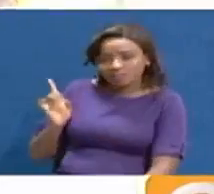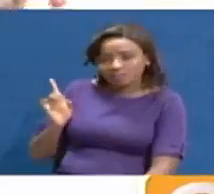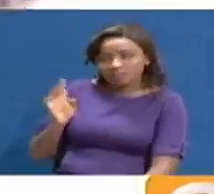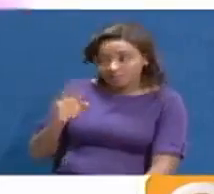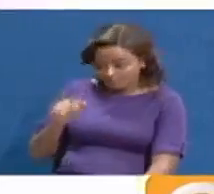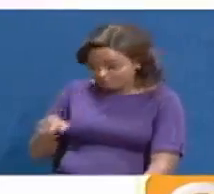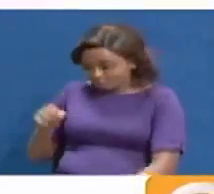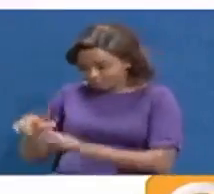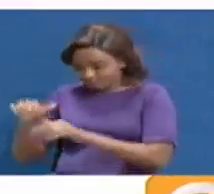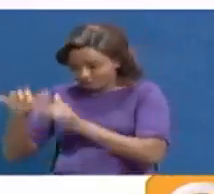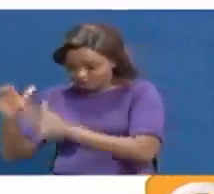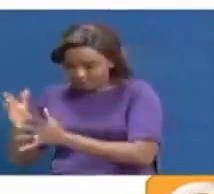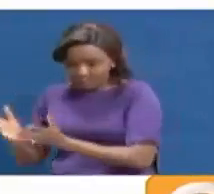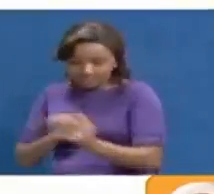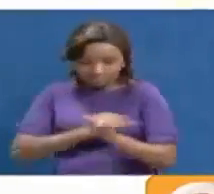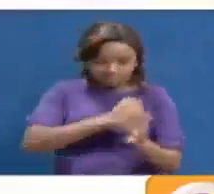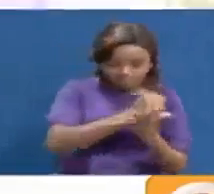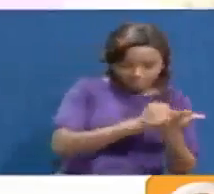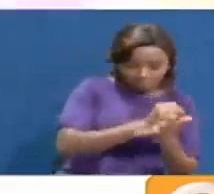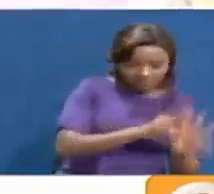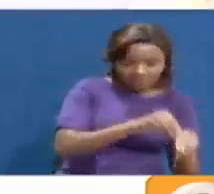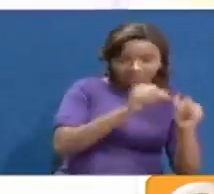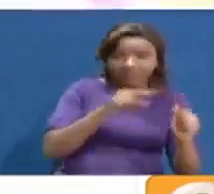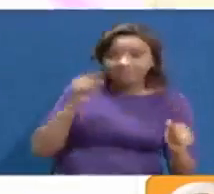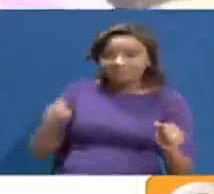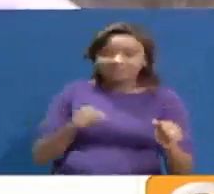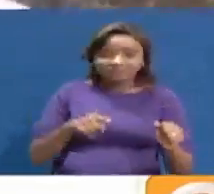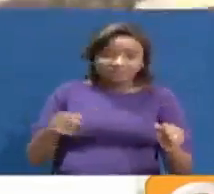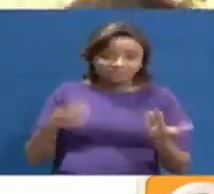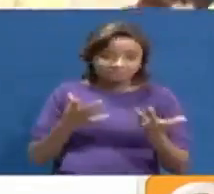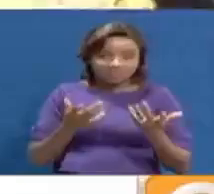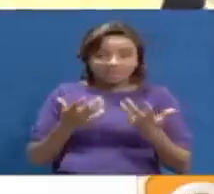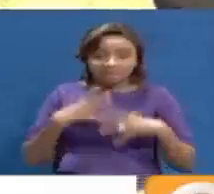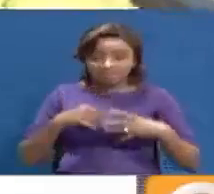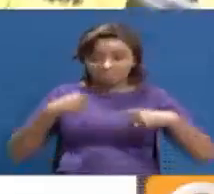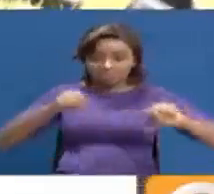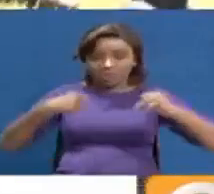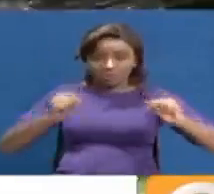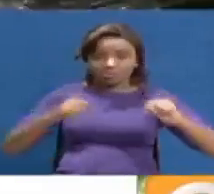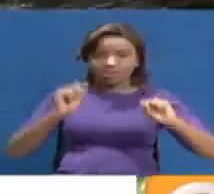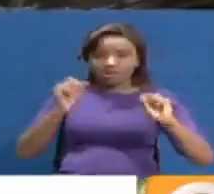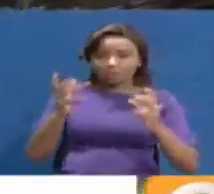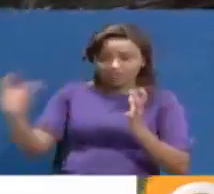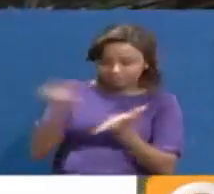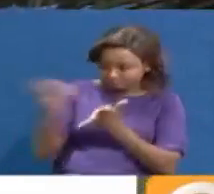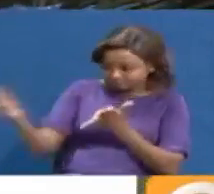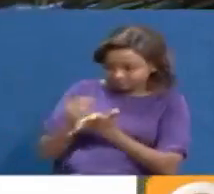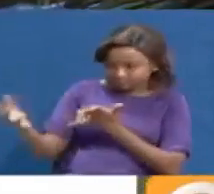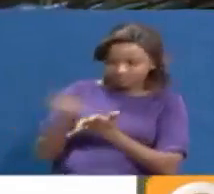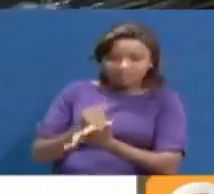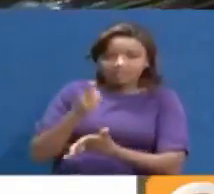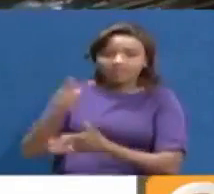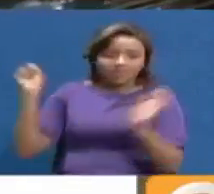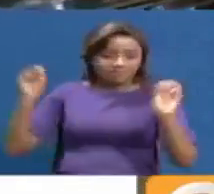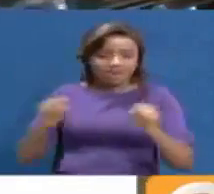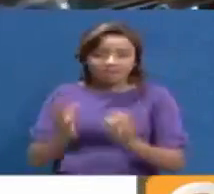final product? The technology is being rolled out in a mobile taxi format where boda operators will be recruited and will be solely